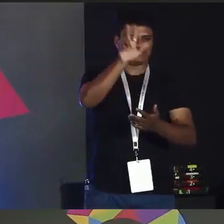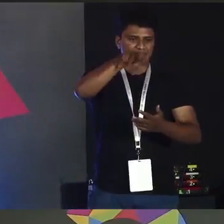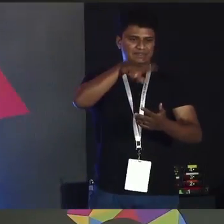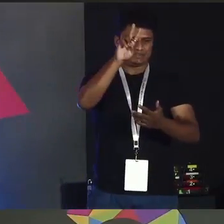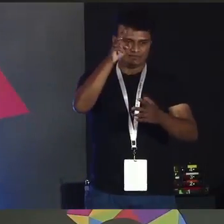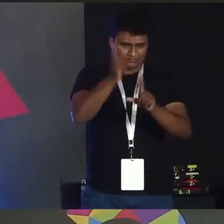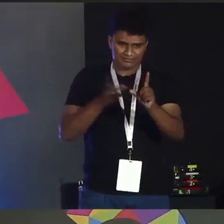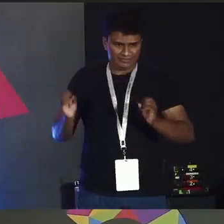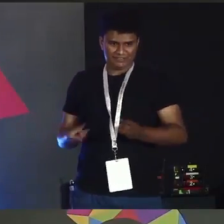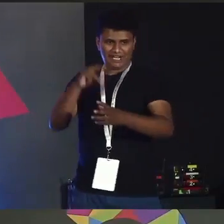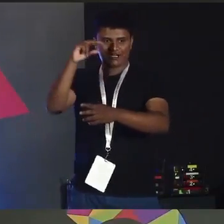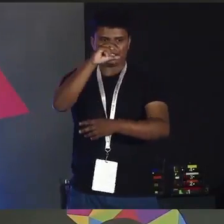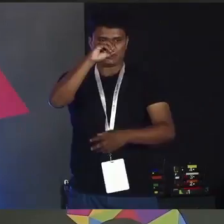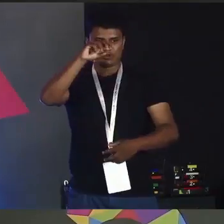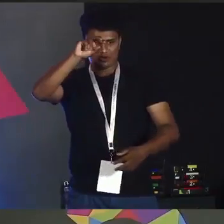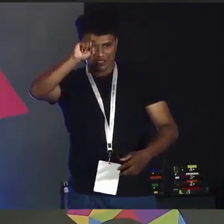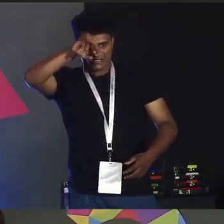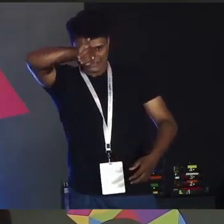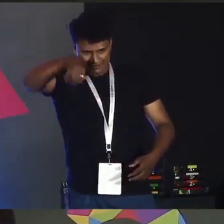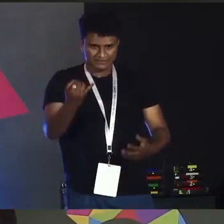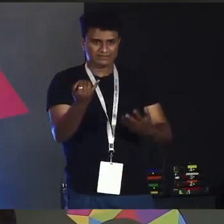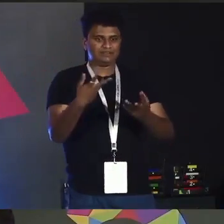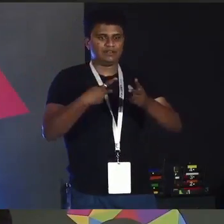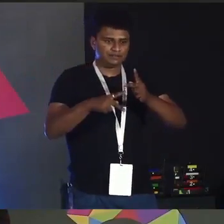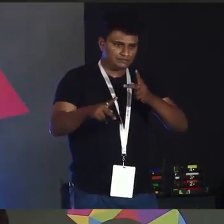Goonj, we have never seen any truck driver wearing glasses.